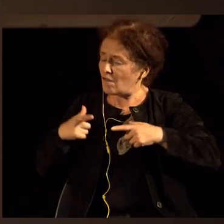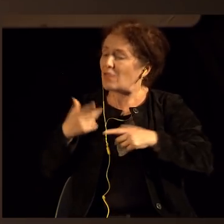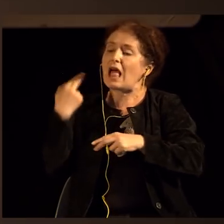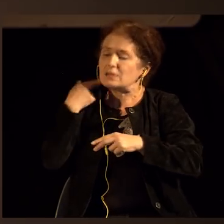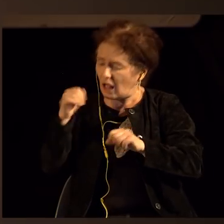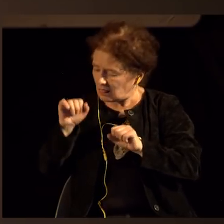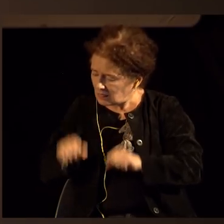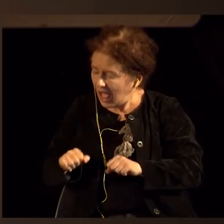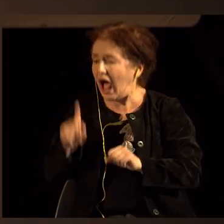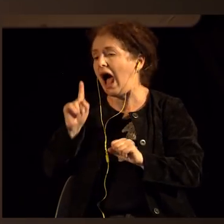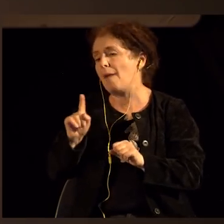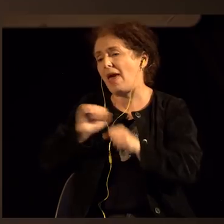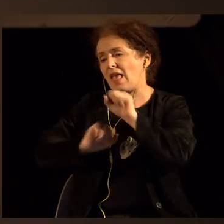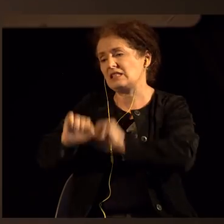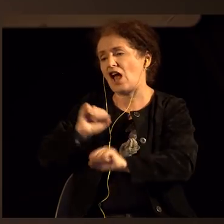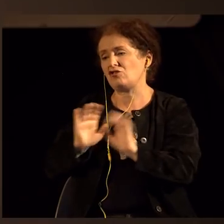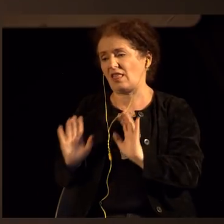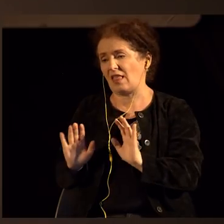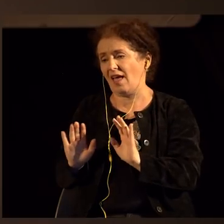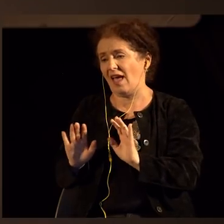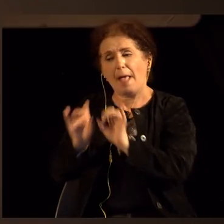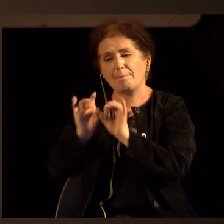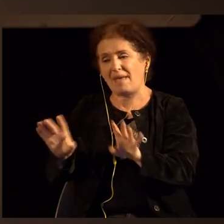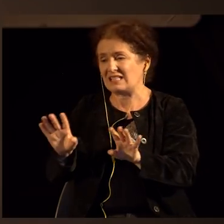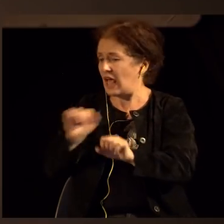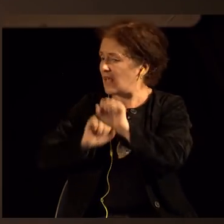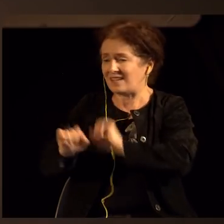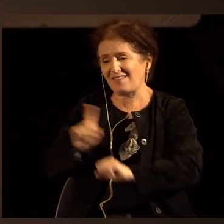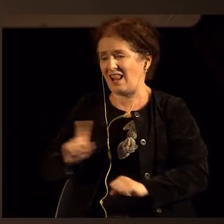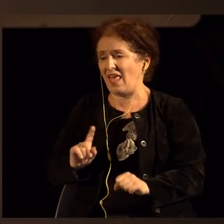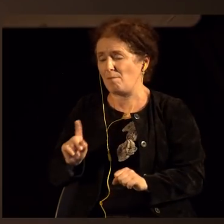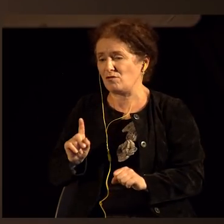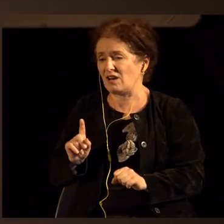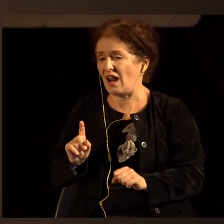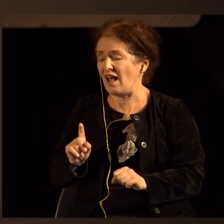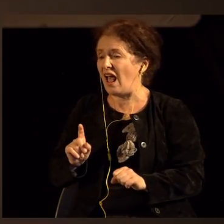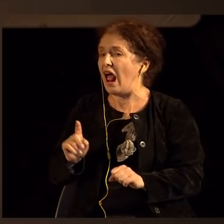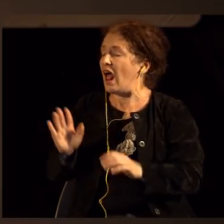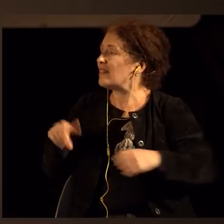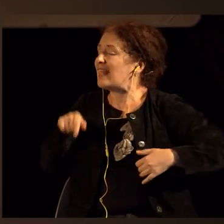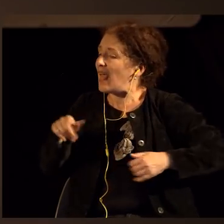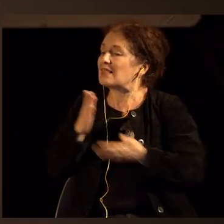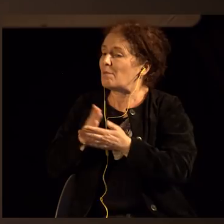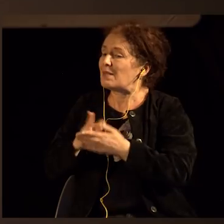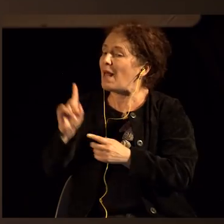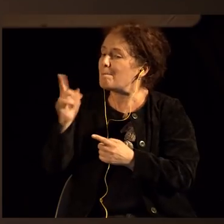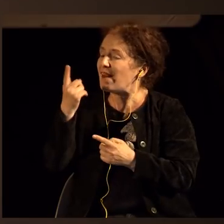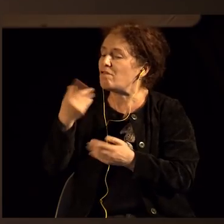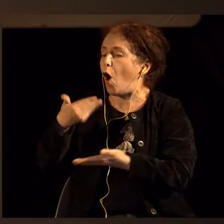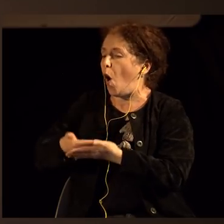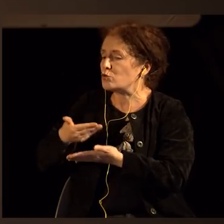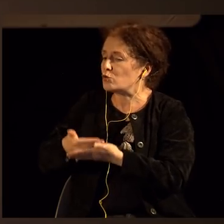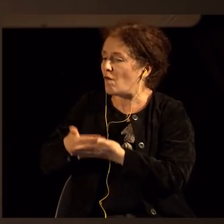But the pleasure perspective have to come first. It has to be at the basis of our sex education for us to be able